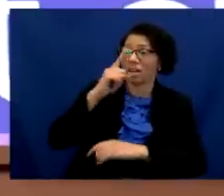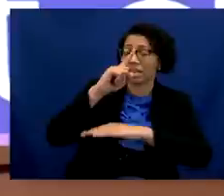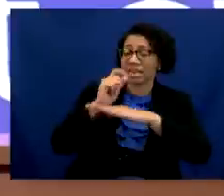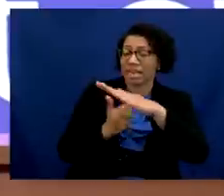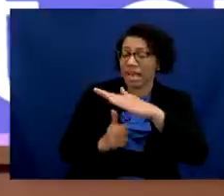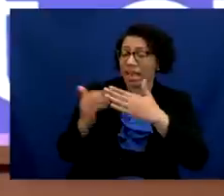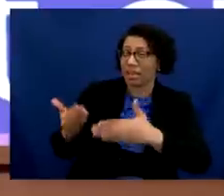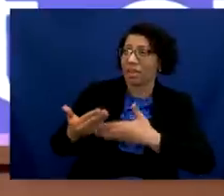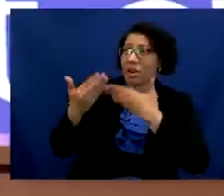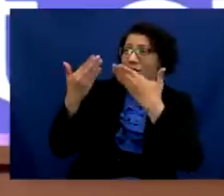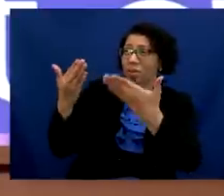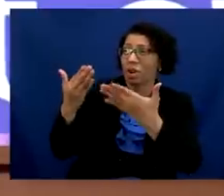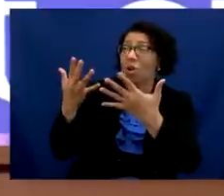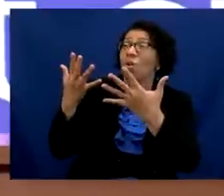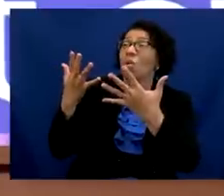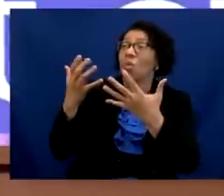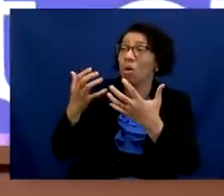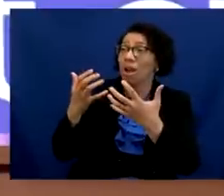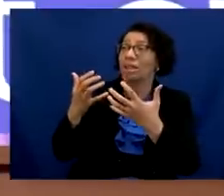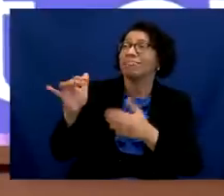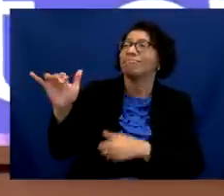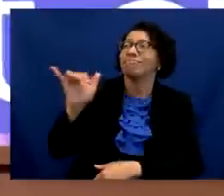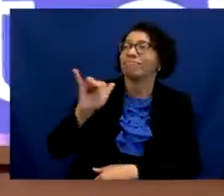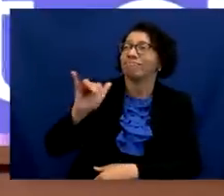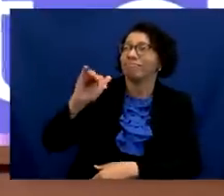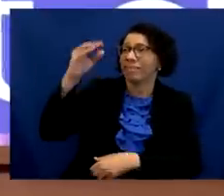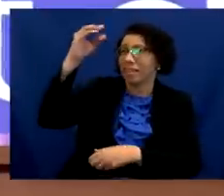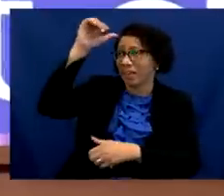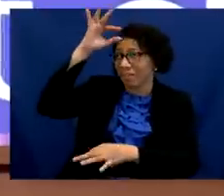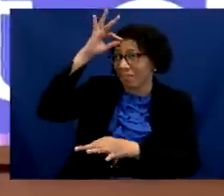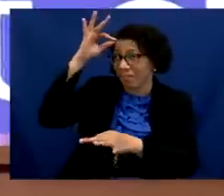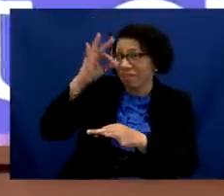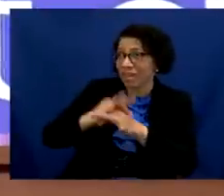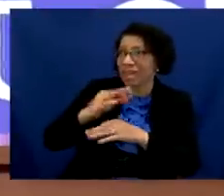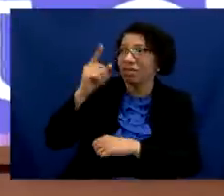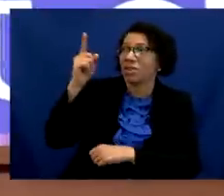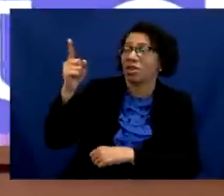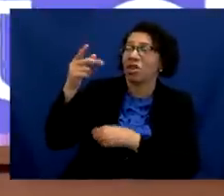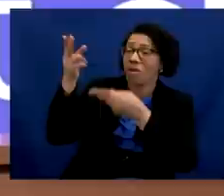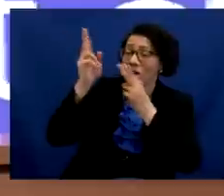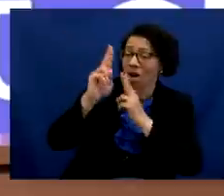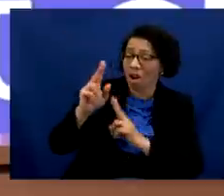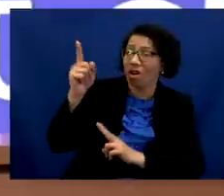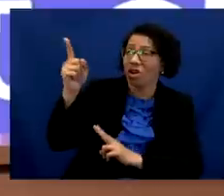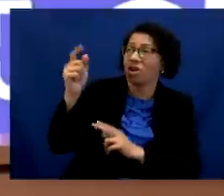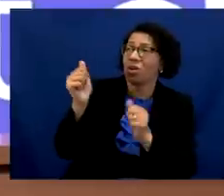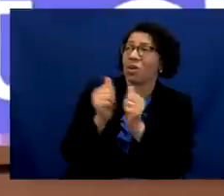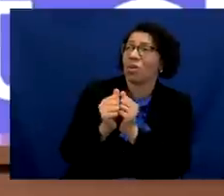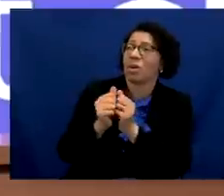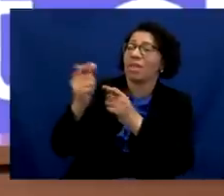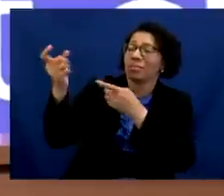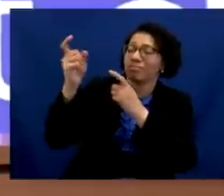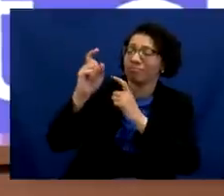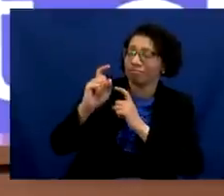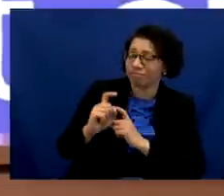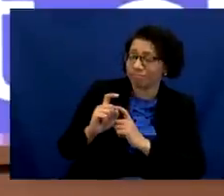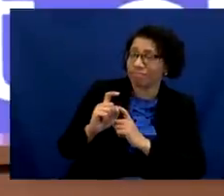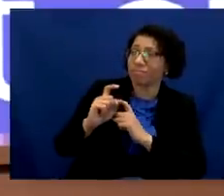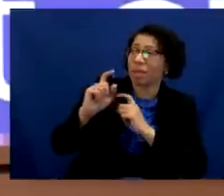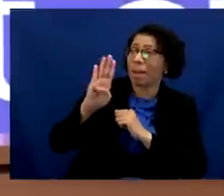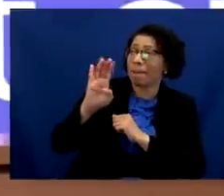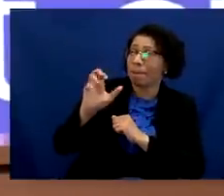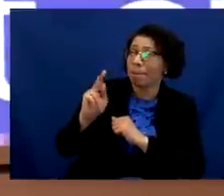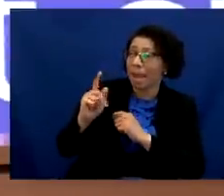offerings, seeking to be faithful to you, seeking to honor you with the gifts that you've given to us, seeking